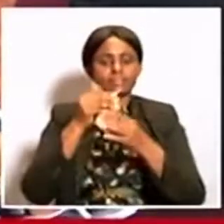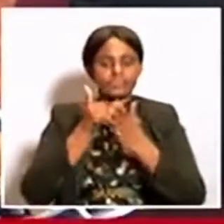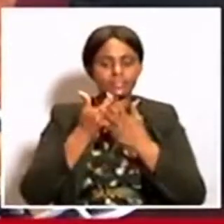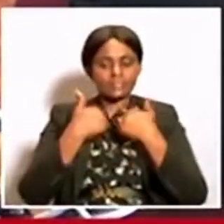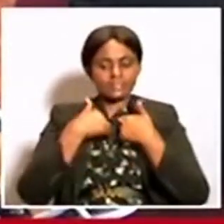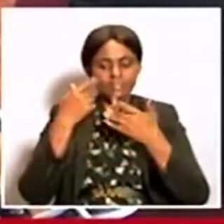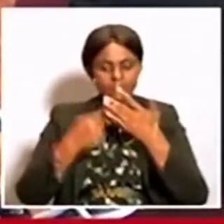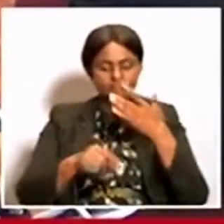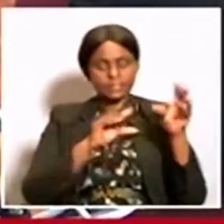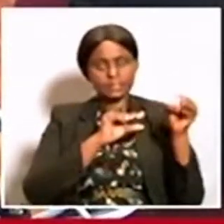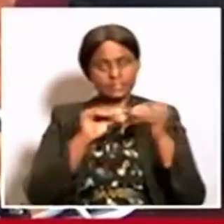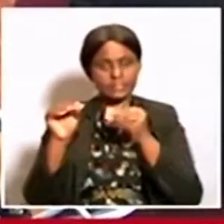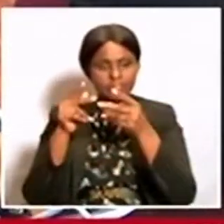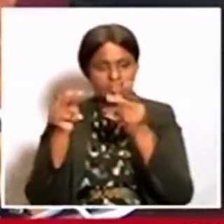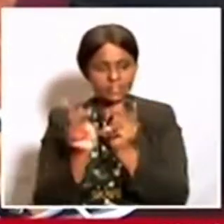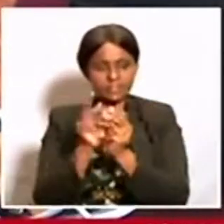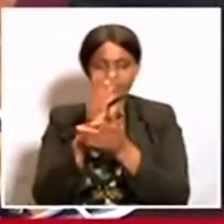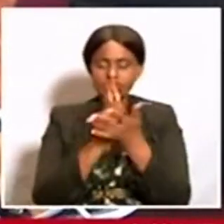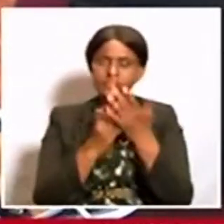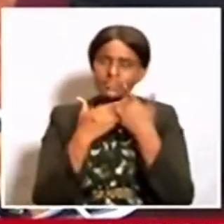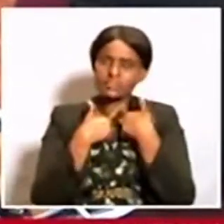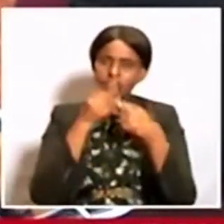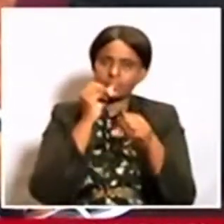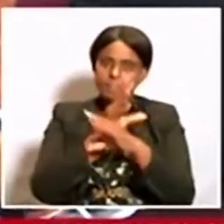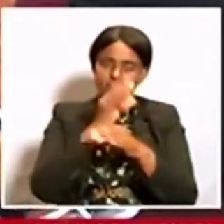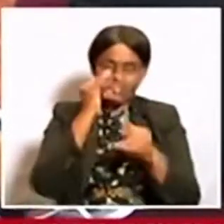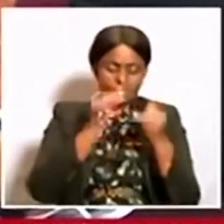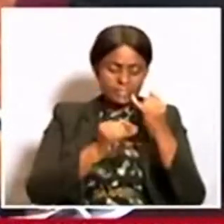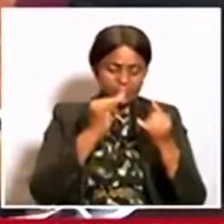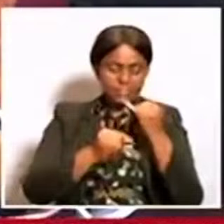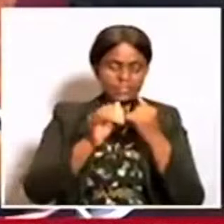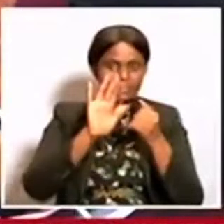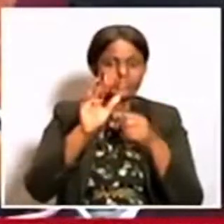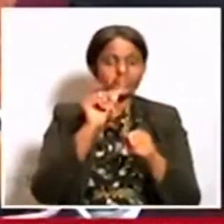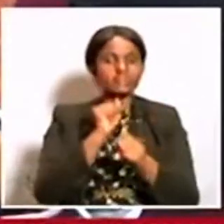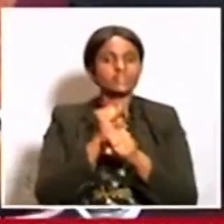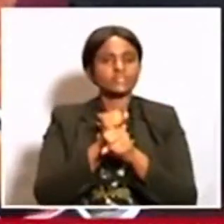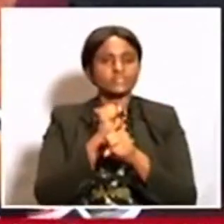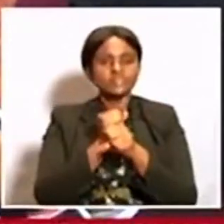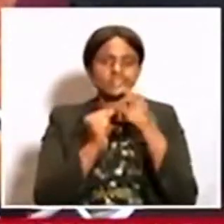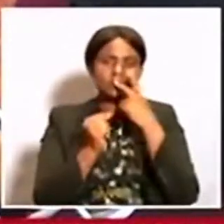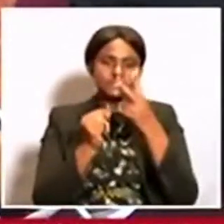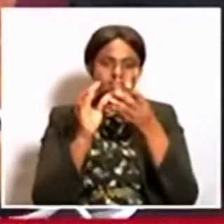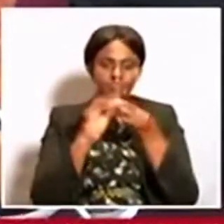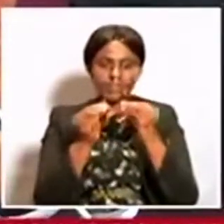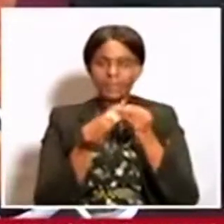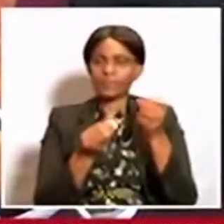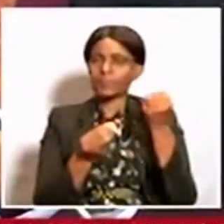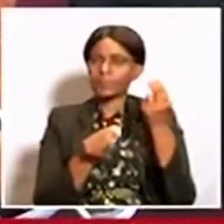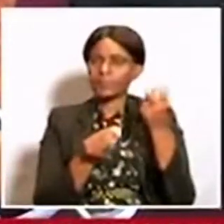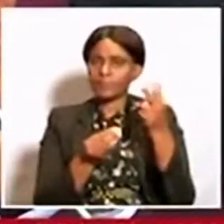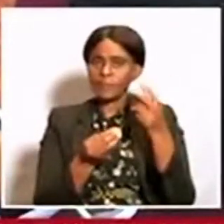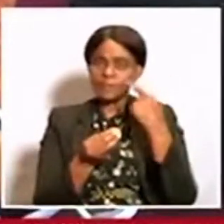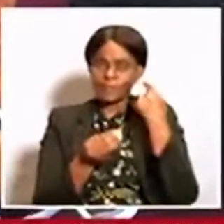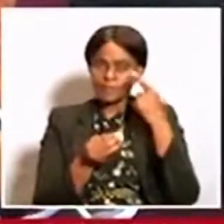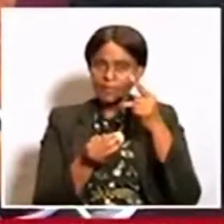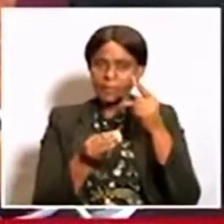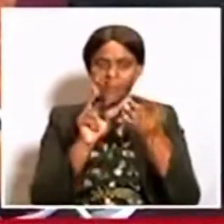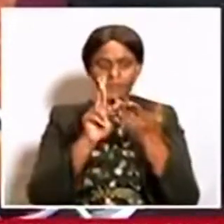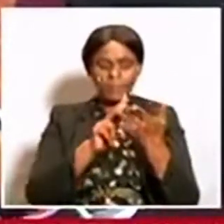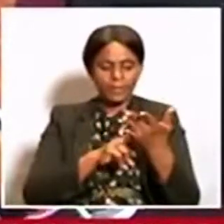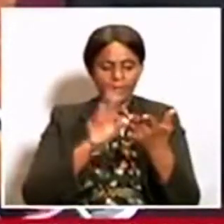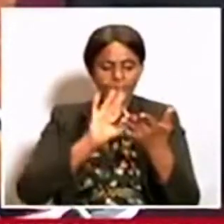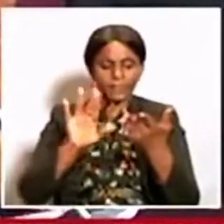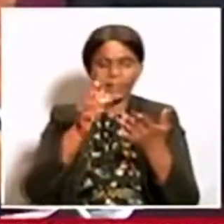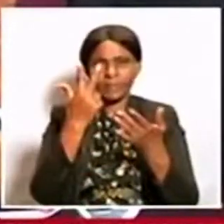since moved on site and some have already completed the remedial works. See Appendix 12 for the status report on